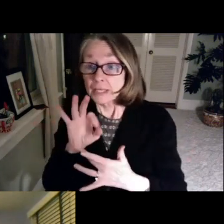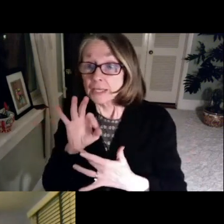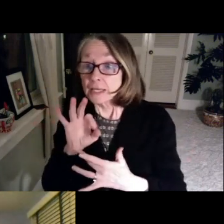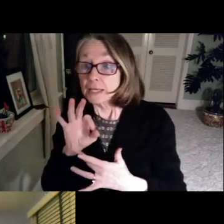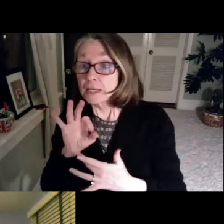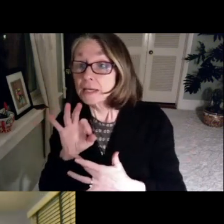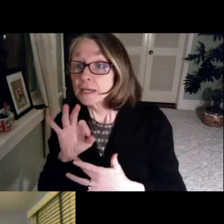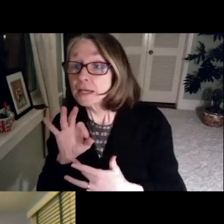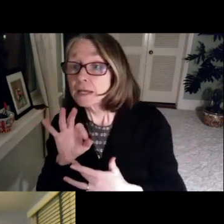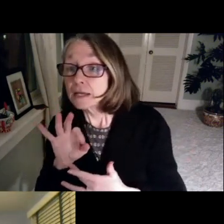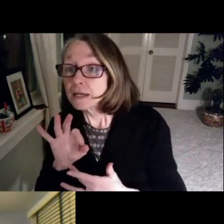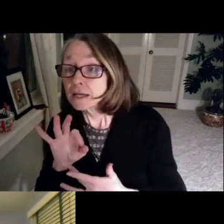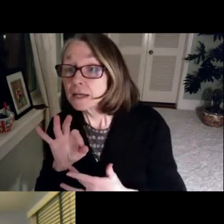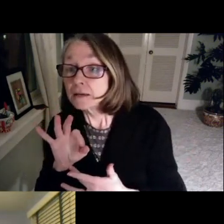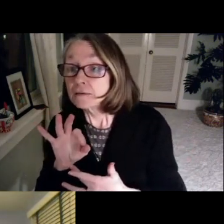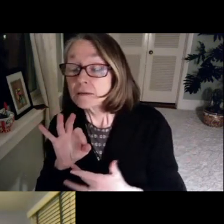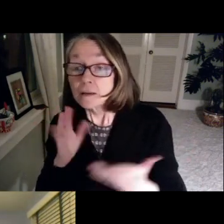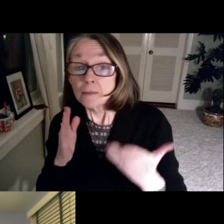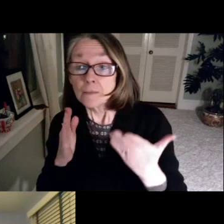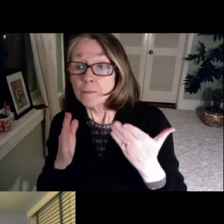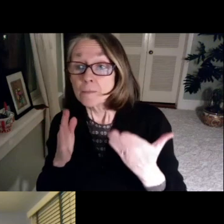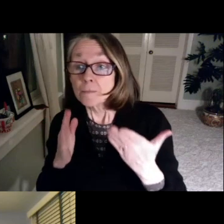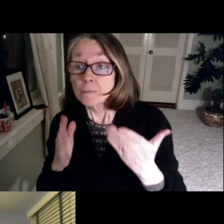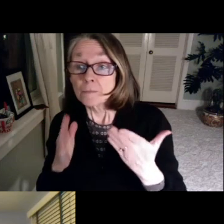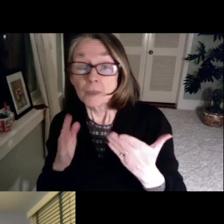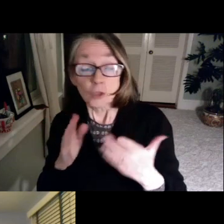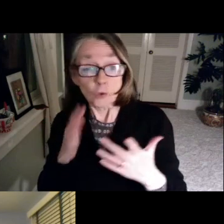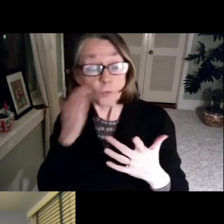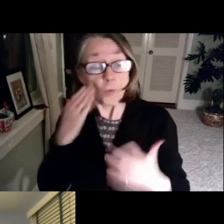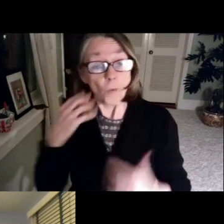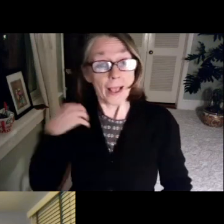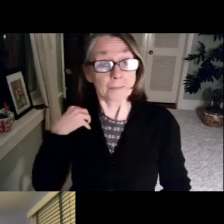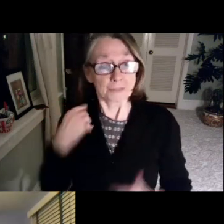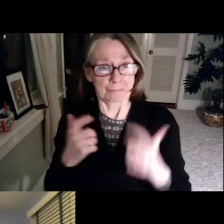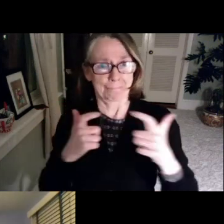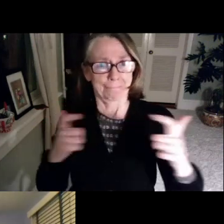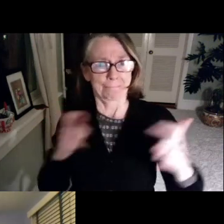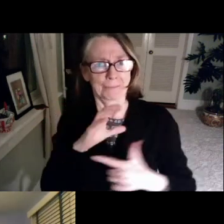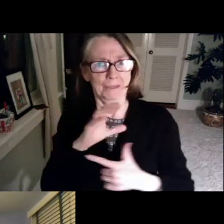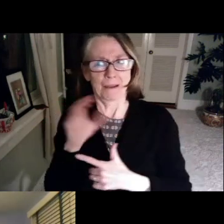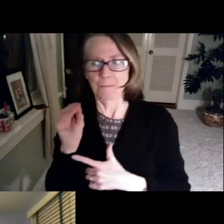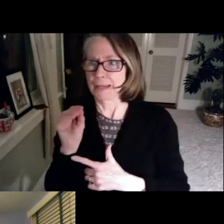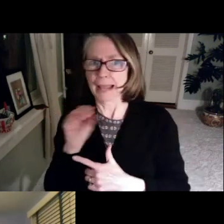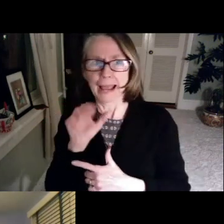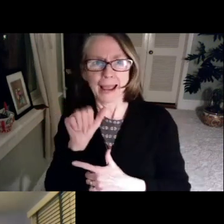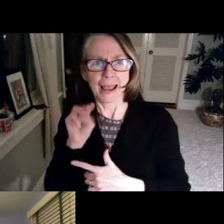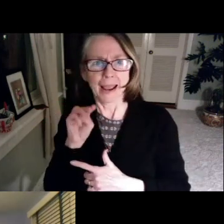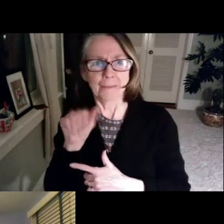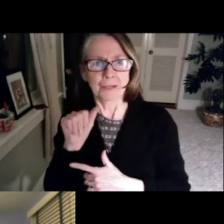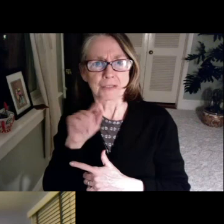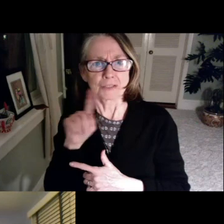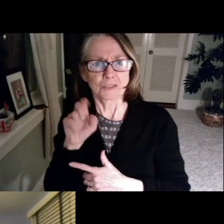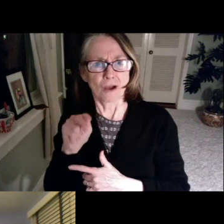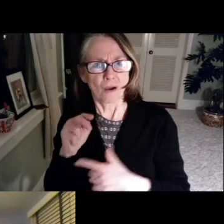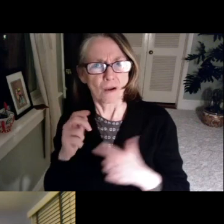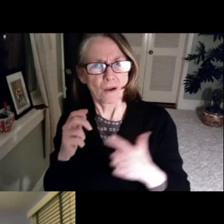that we can get bigger organizations. So if, Amazon is such a big employer, I mean, that's a great, like if they make something, then that can be